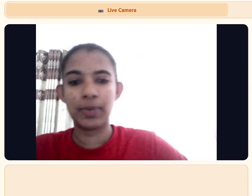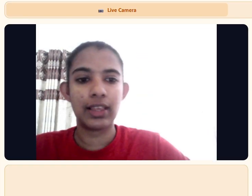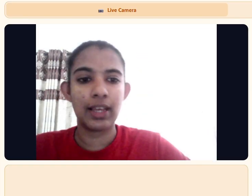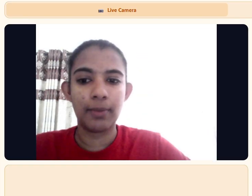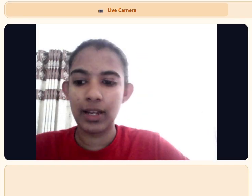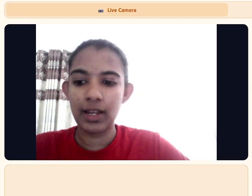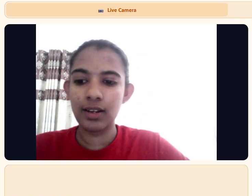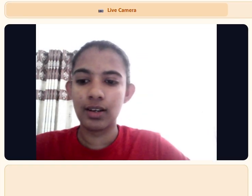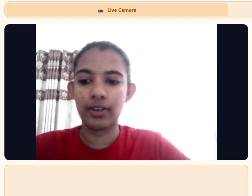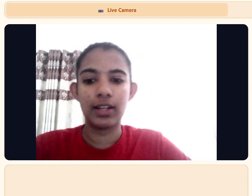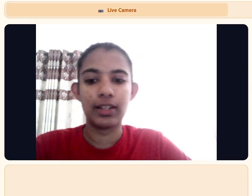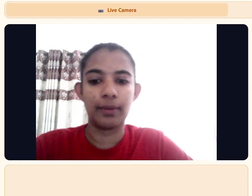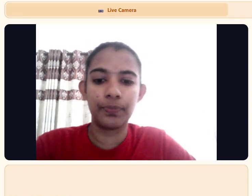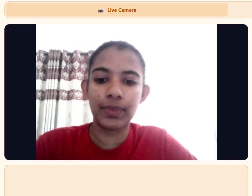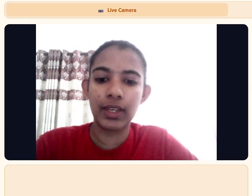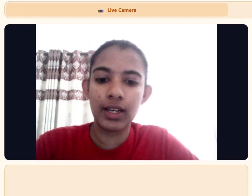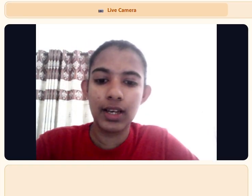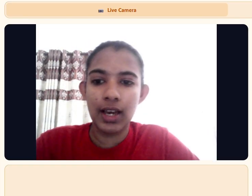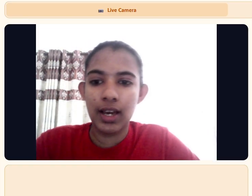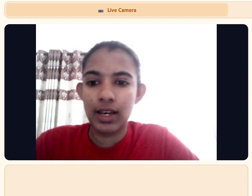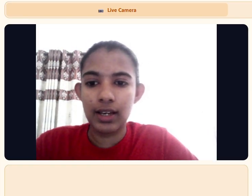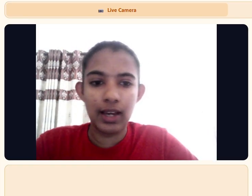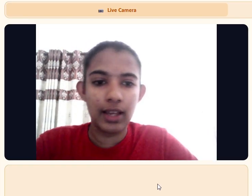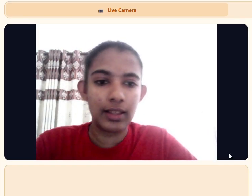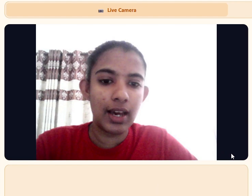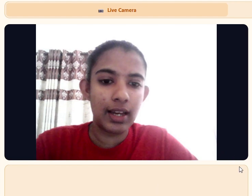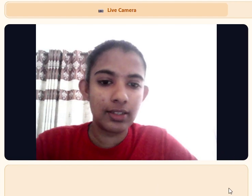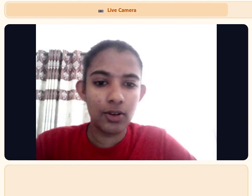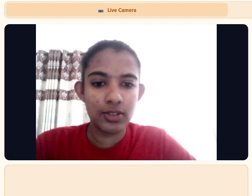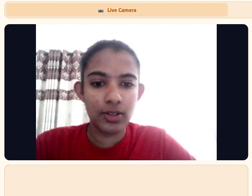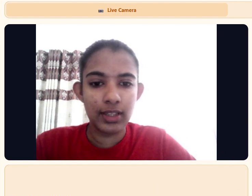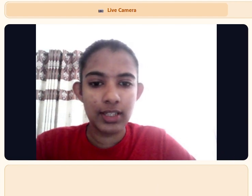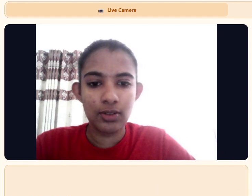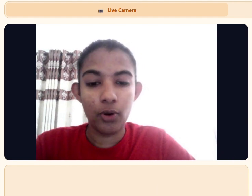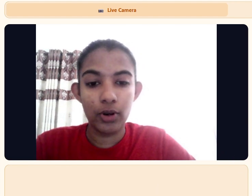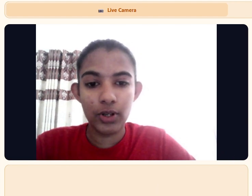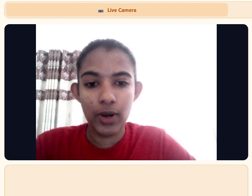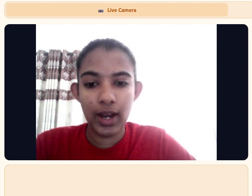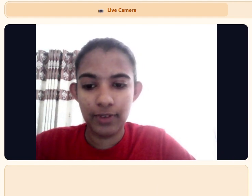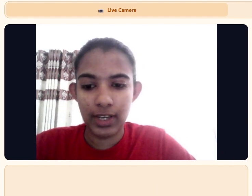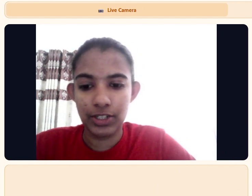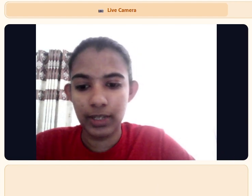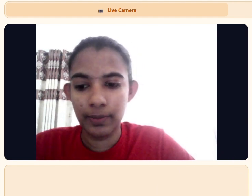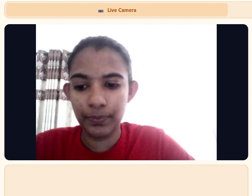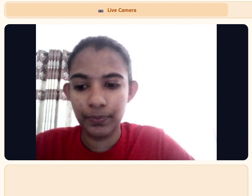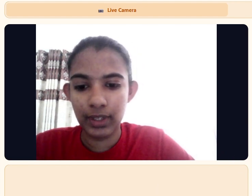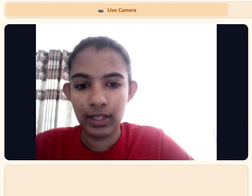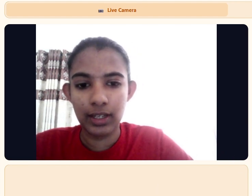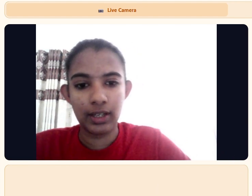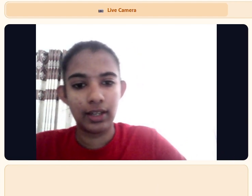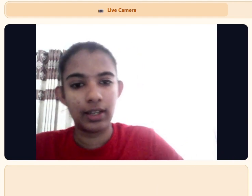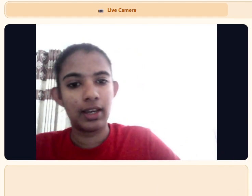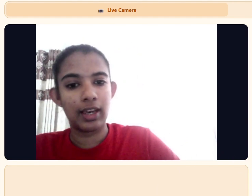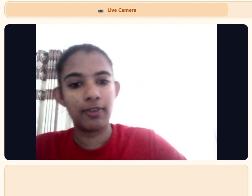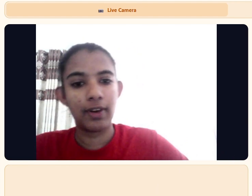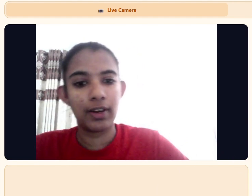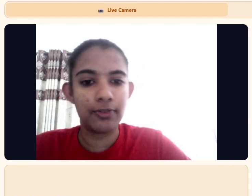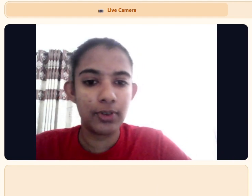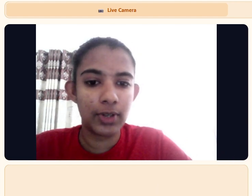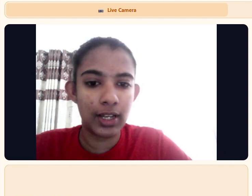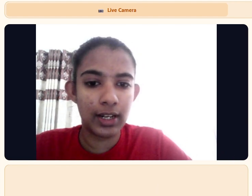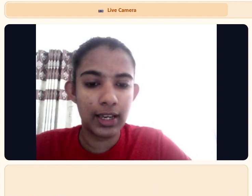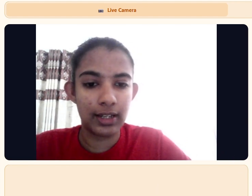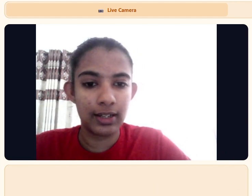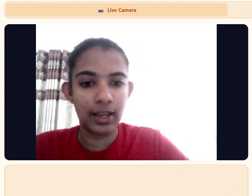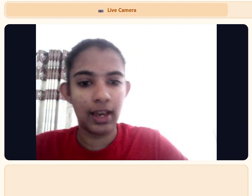it's picking them up in real time. And there is also this auto add feature. If